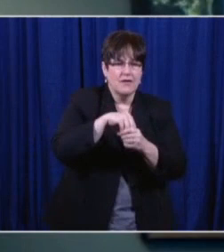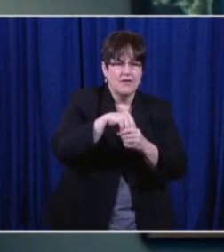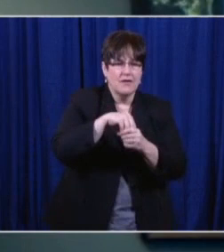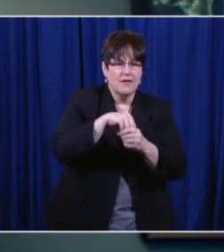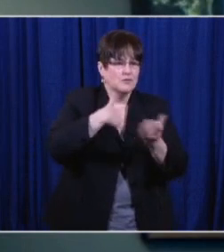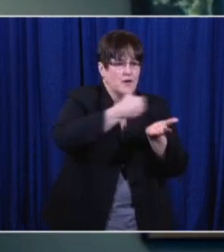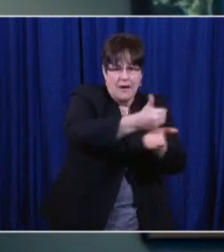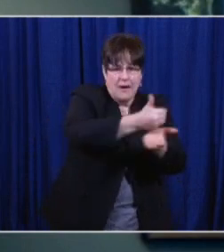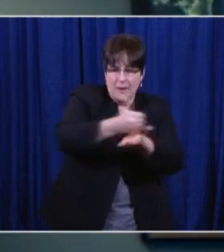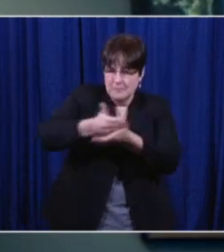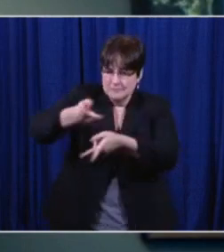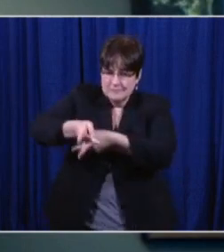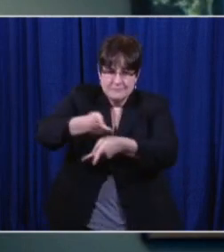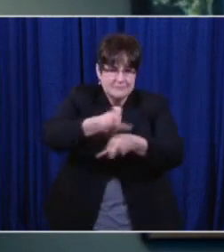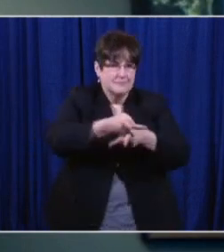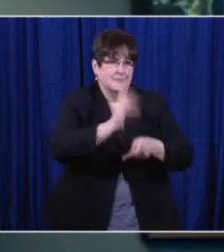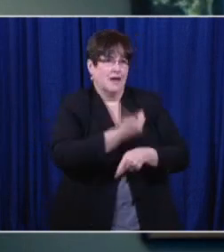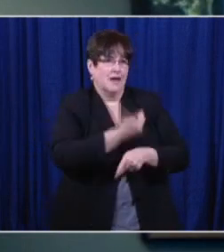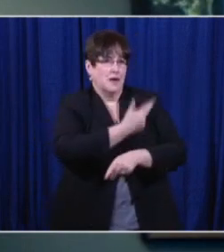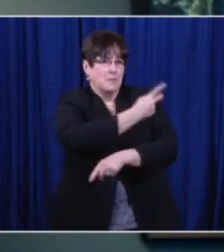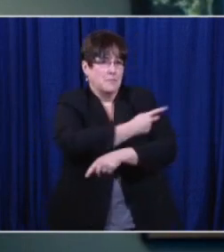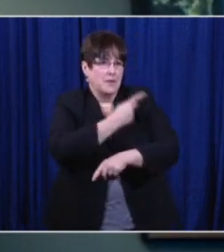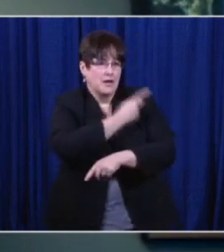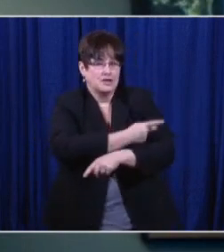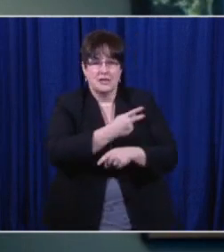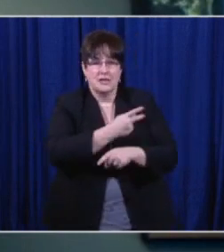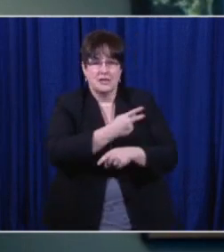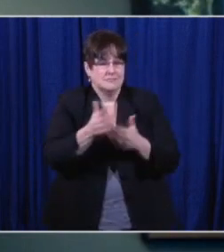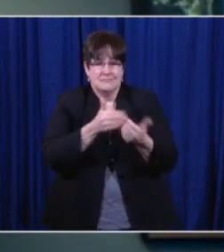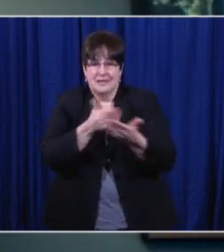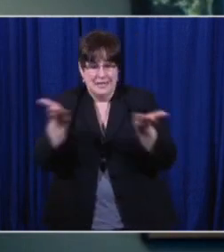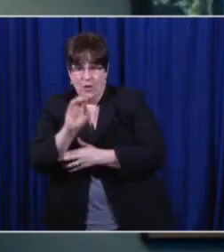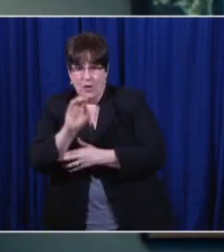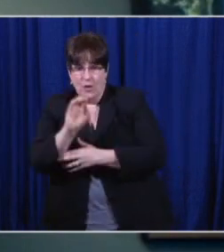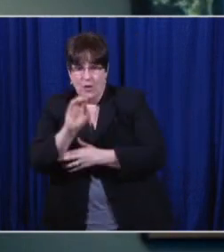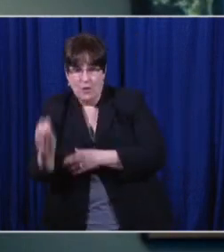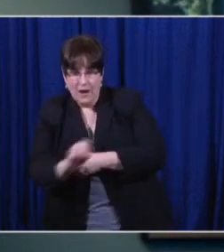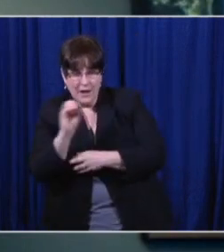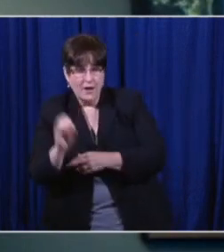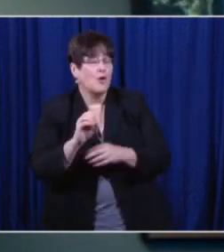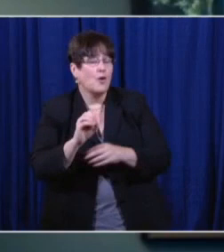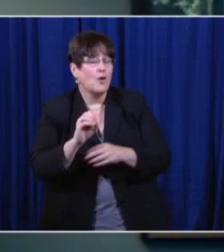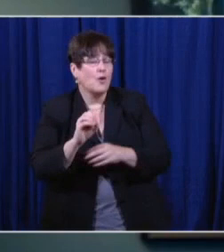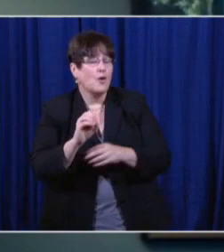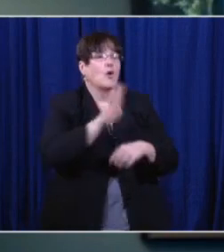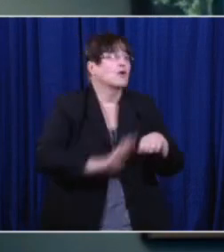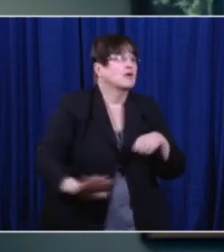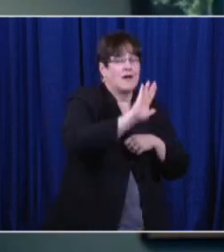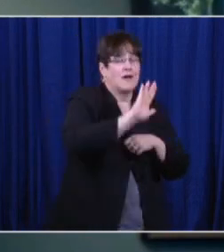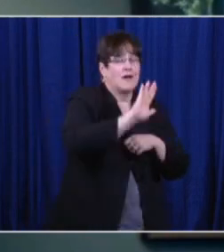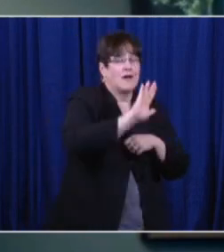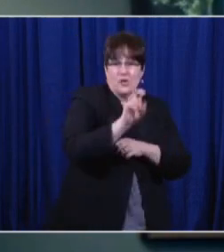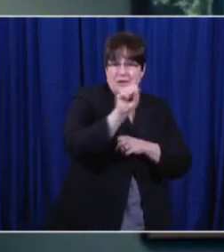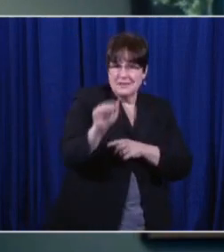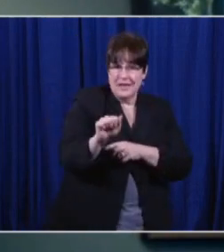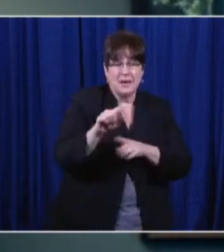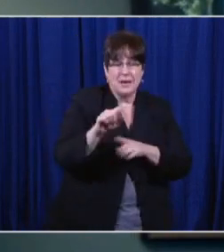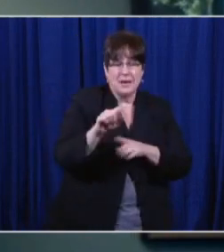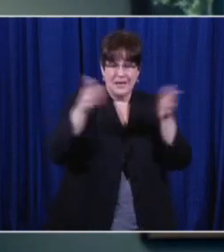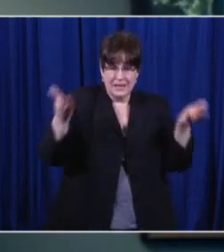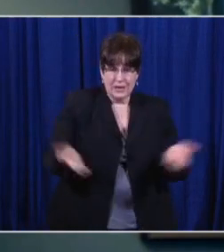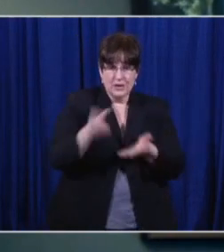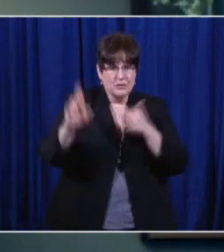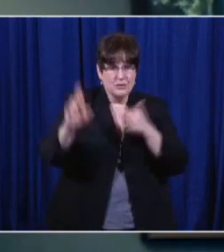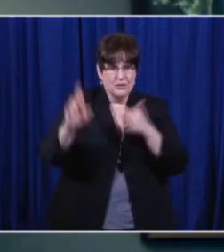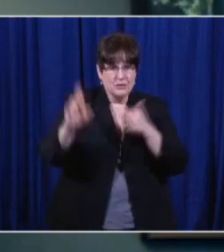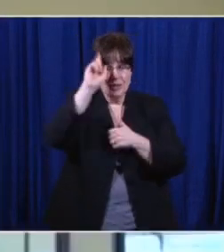help our patients, both in Ohio and across the country and here at St. Rita's. But thank you very, very much for all that you're doing. I'll turn it back over to